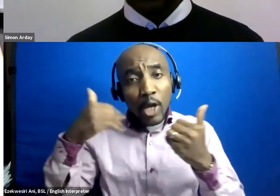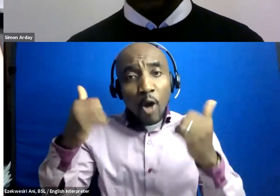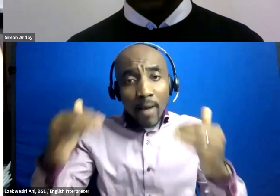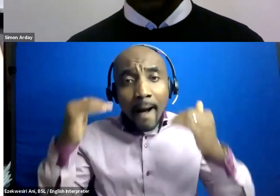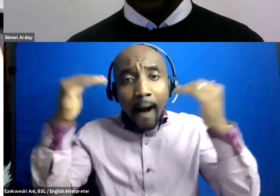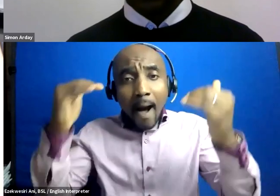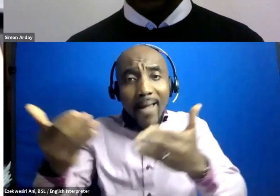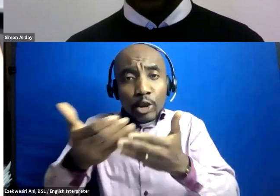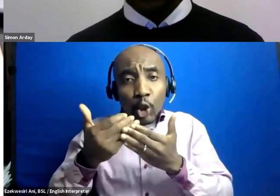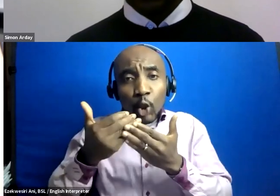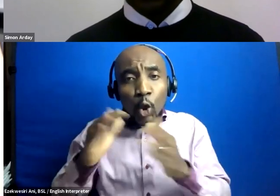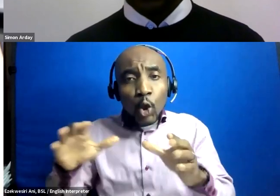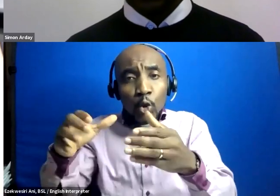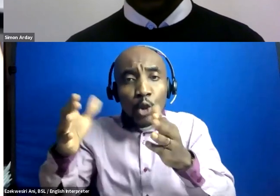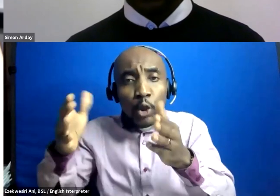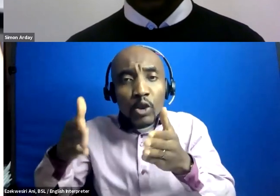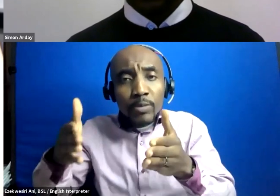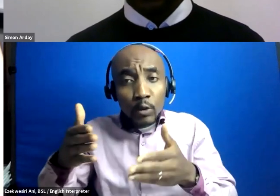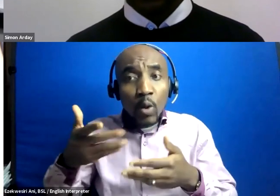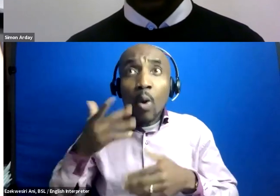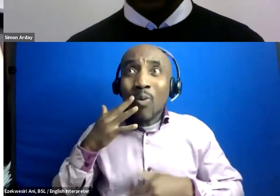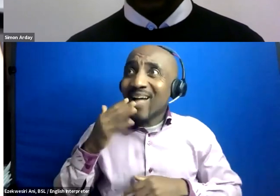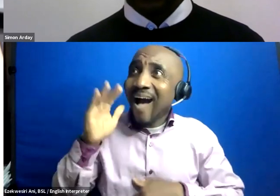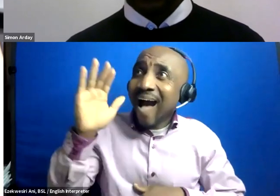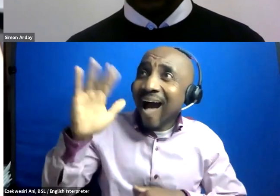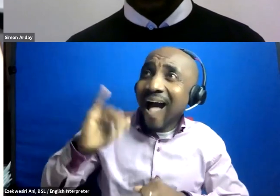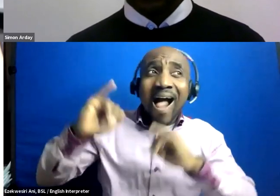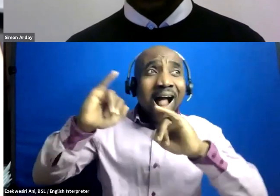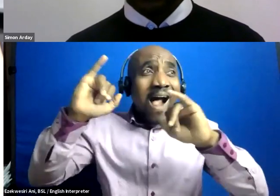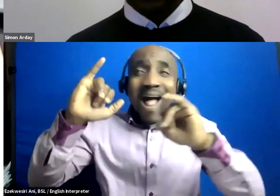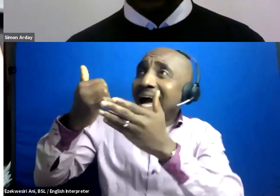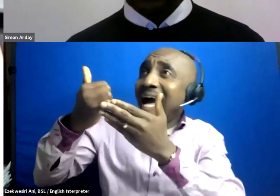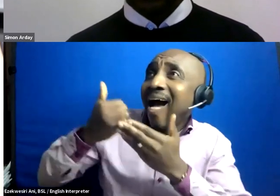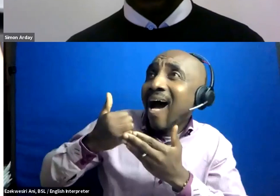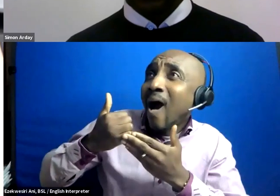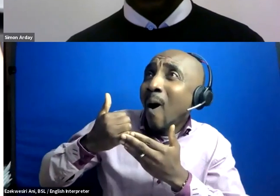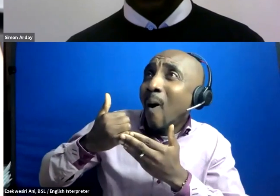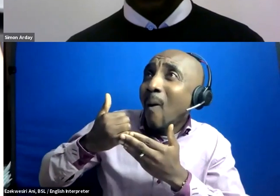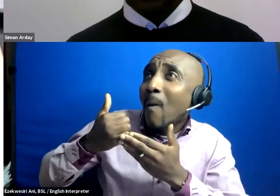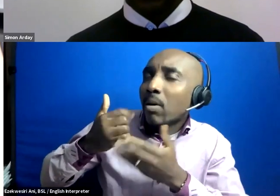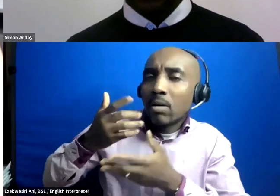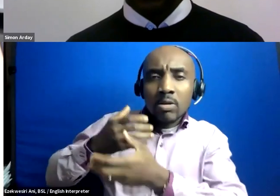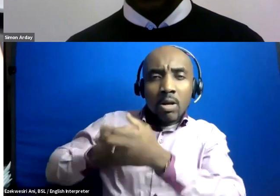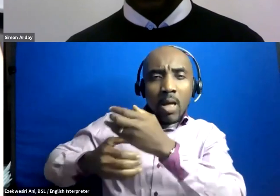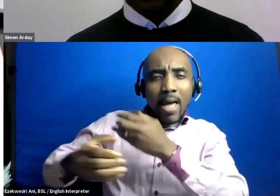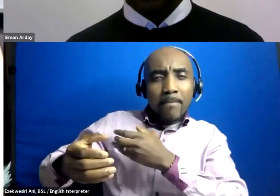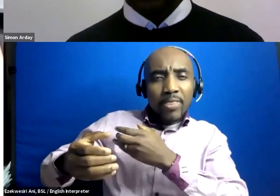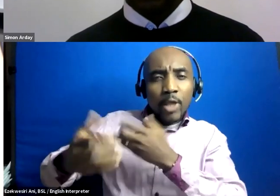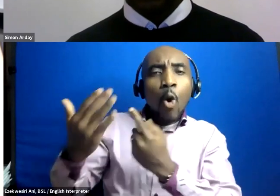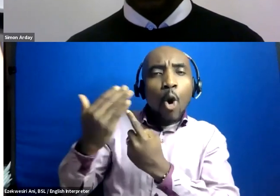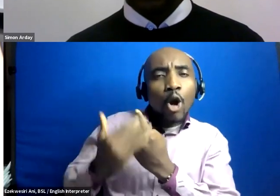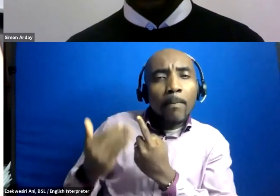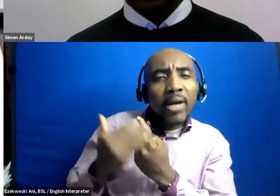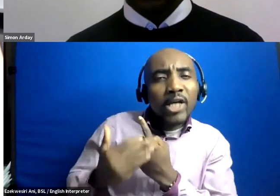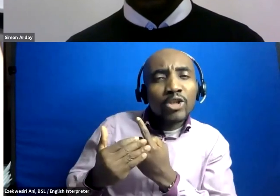whereby if my cry for help was received with empathy or compassion, it could have